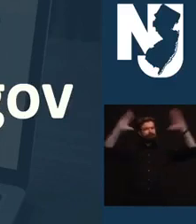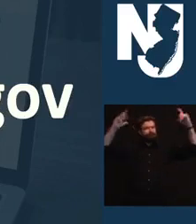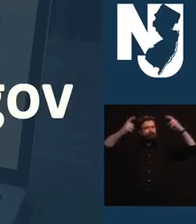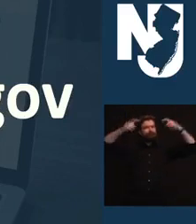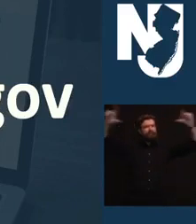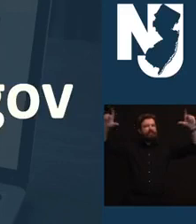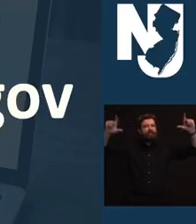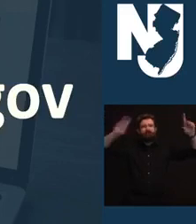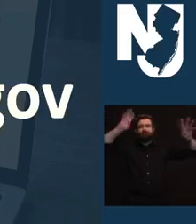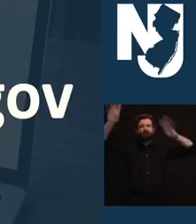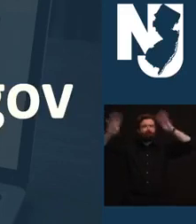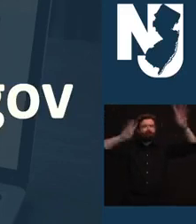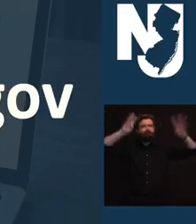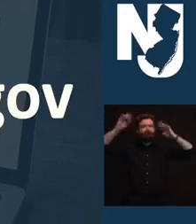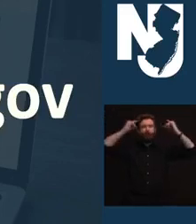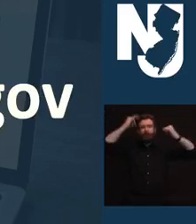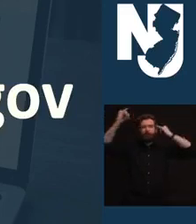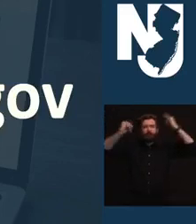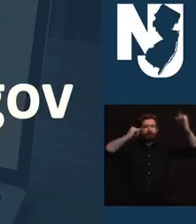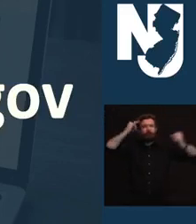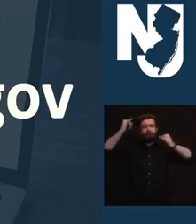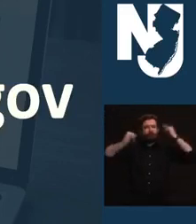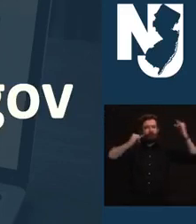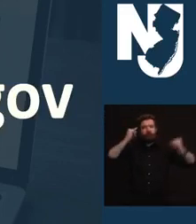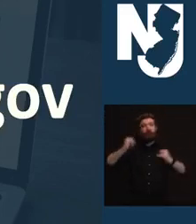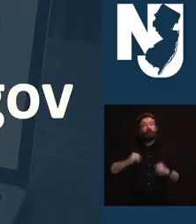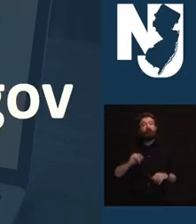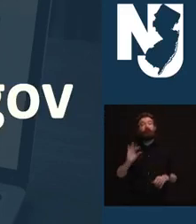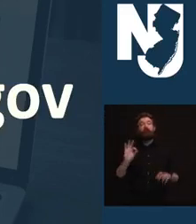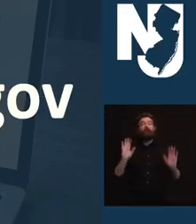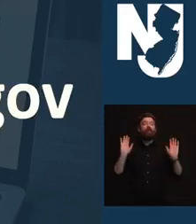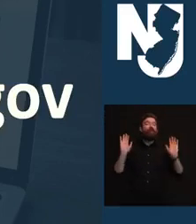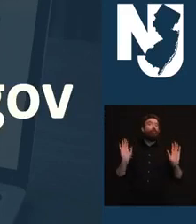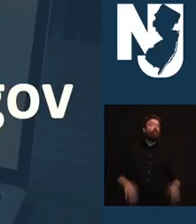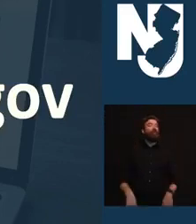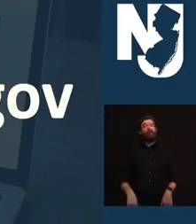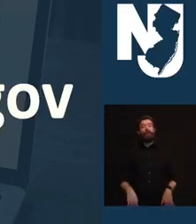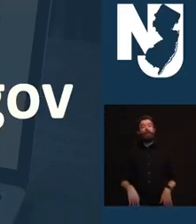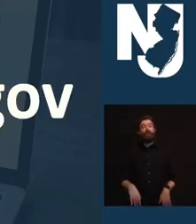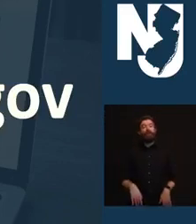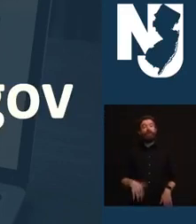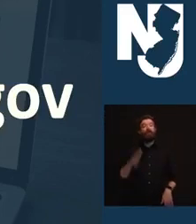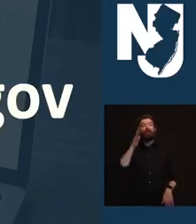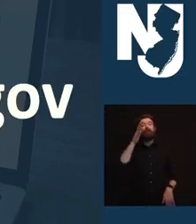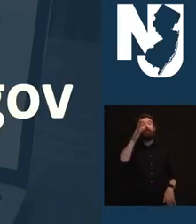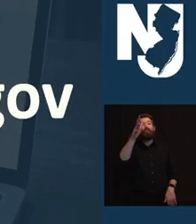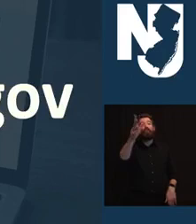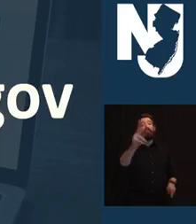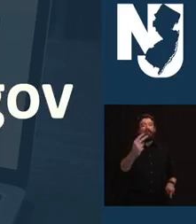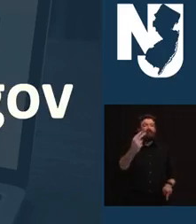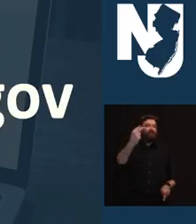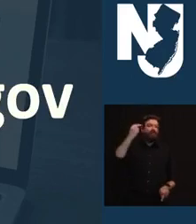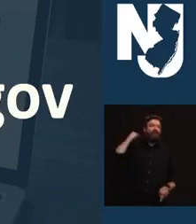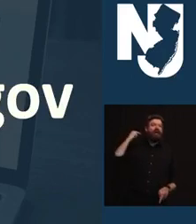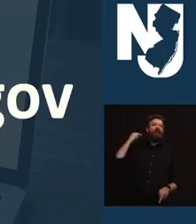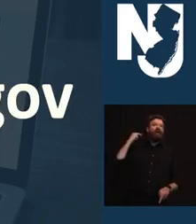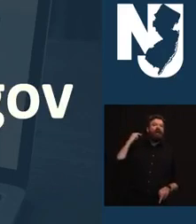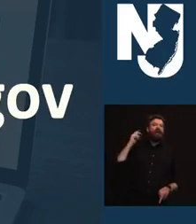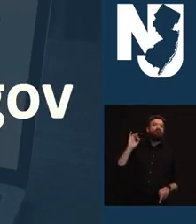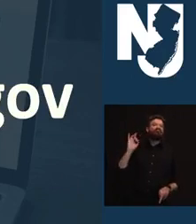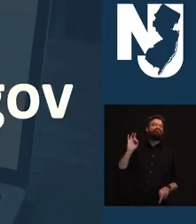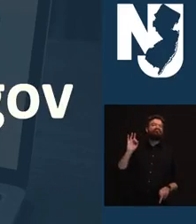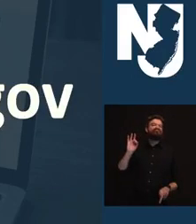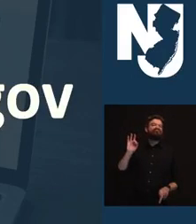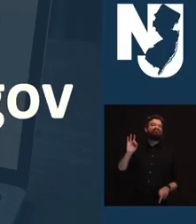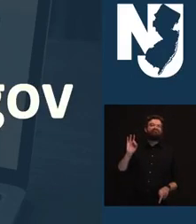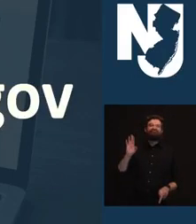us harshly if we do not. If you combine the $908 billion program with the $1.9 billion announced last night, you're